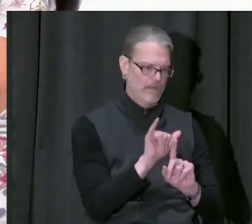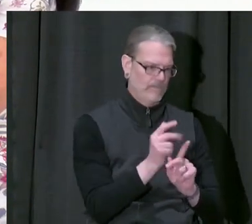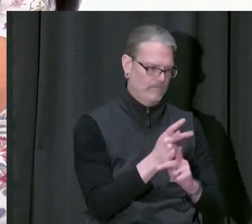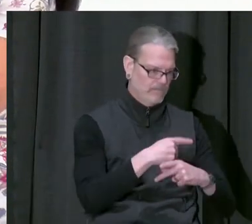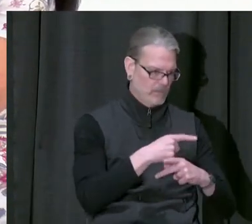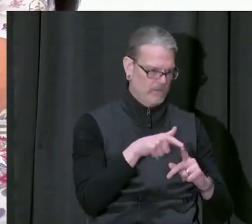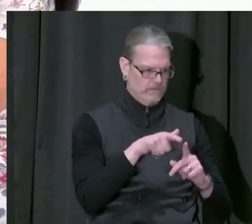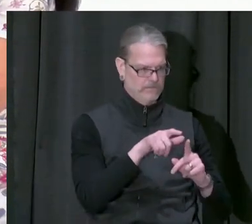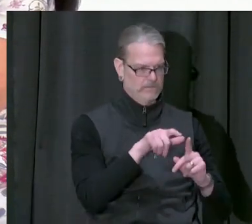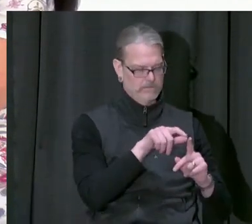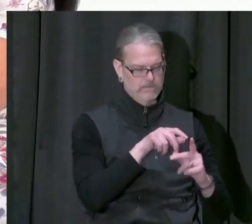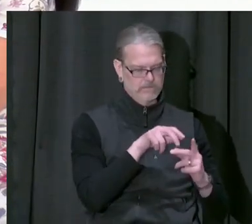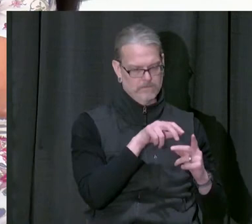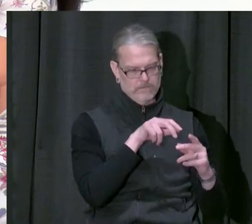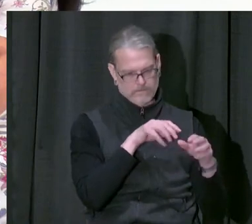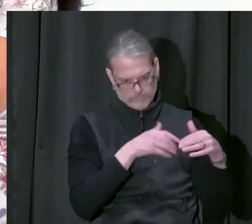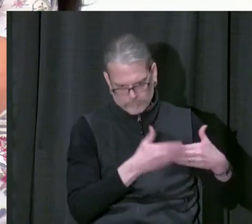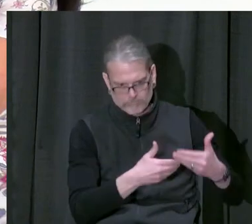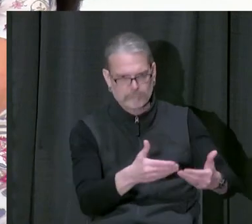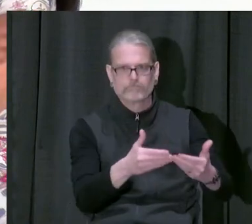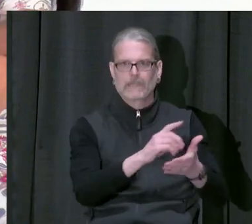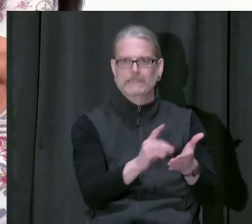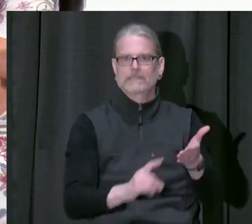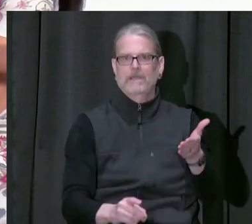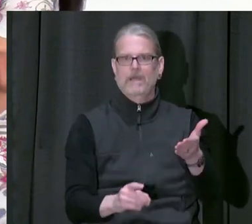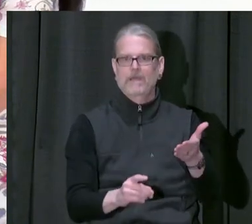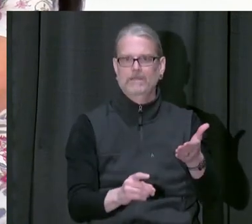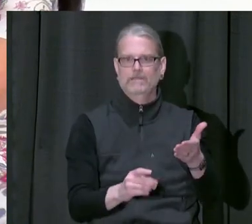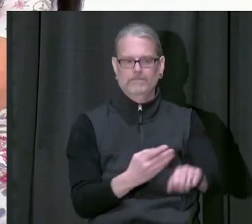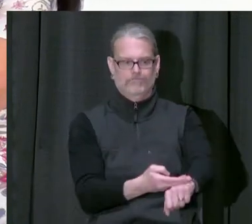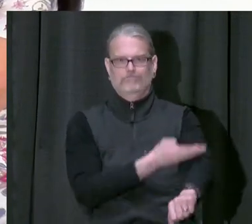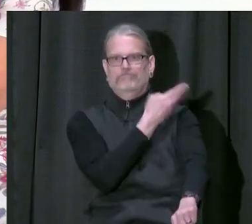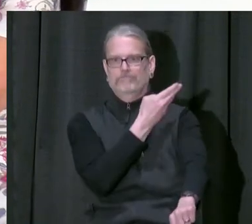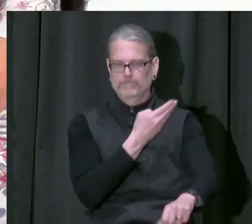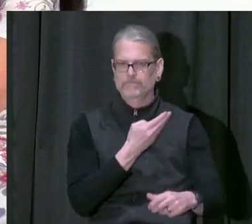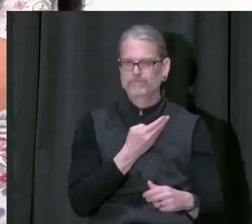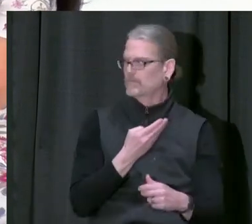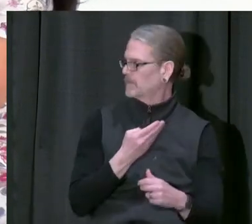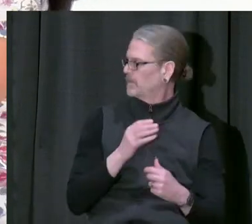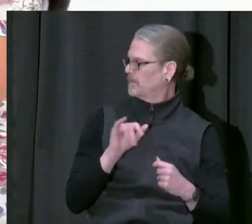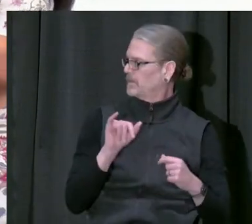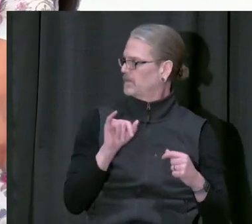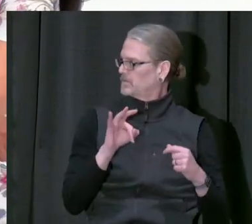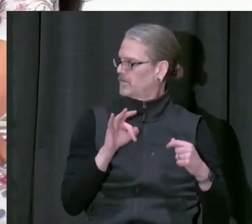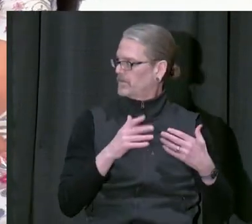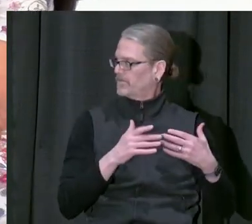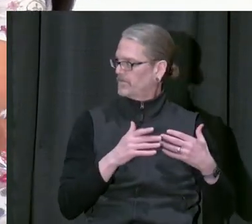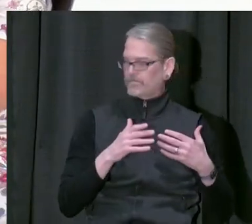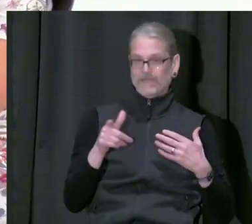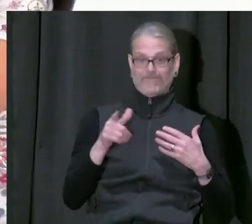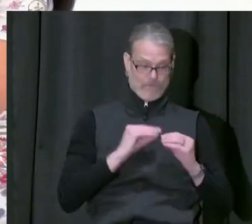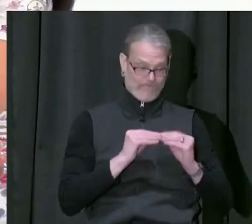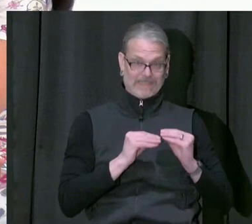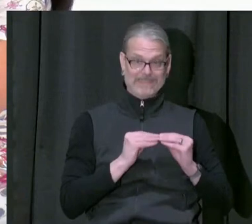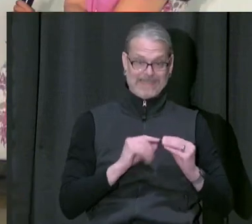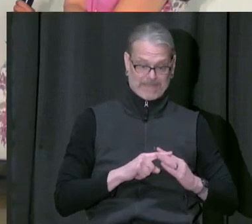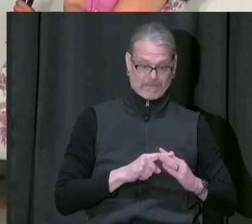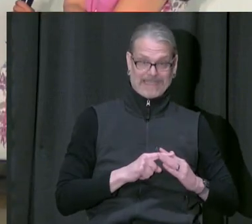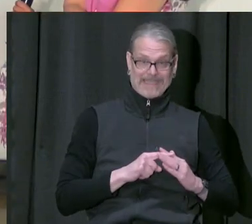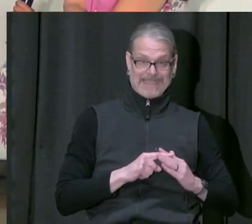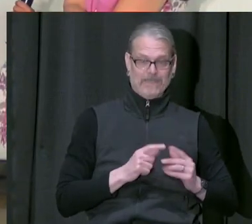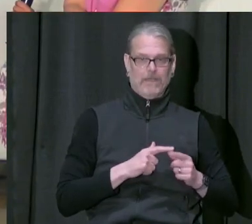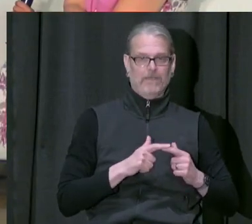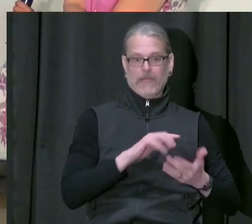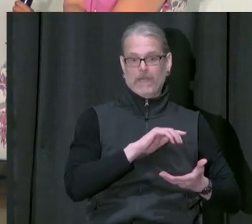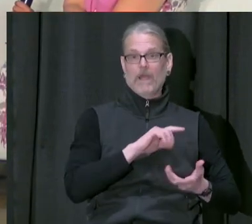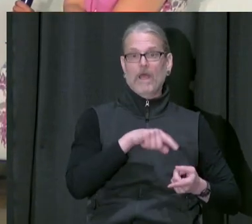product and into the design. So if you get it right here, you're going to have less problems at the end of it. How do you